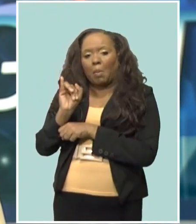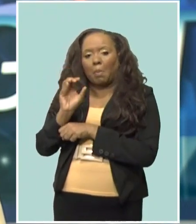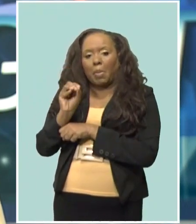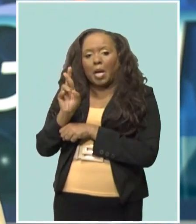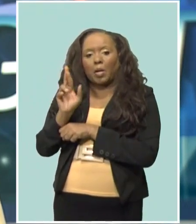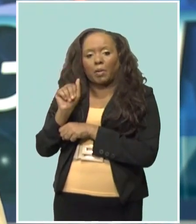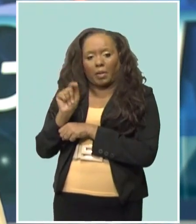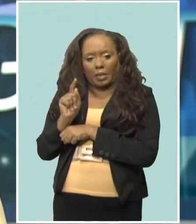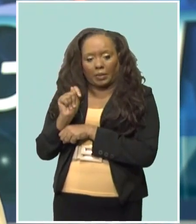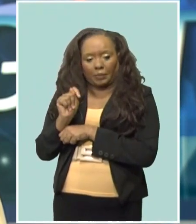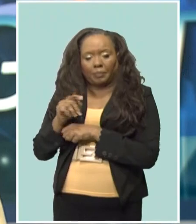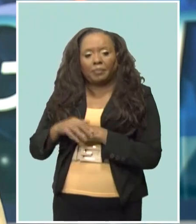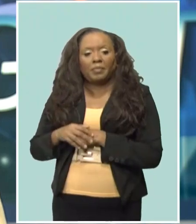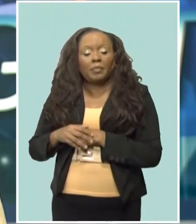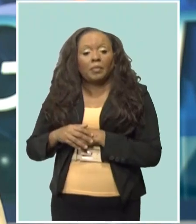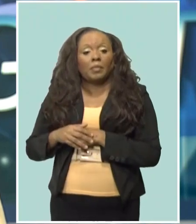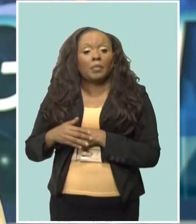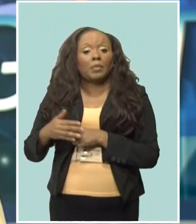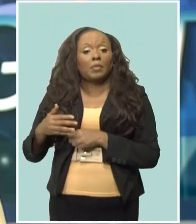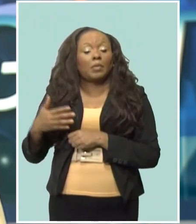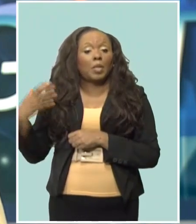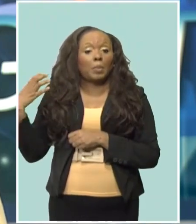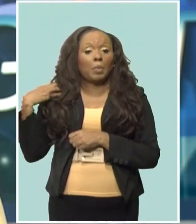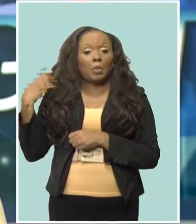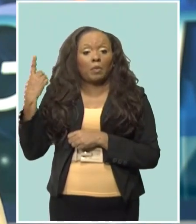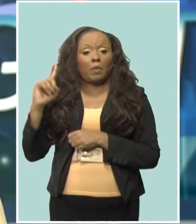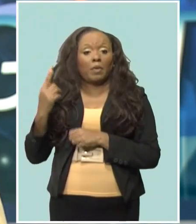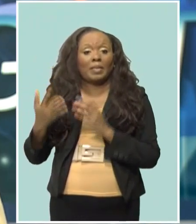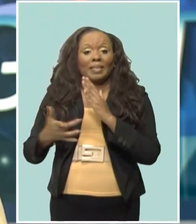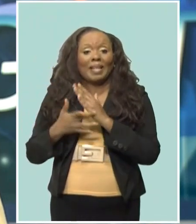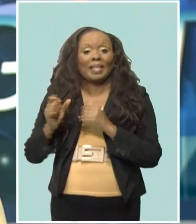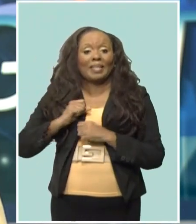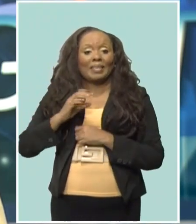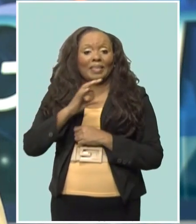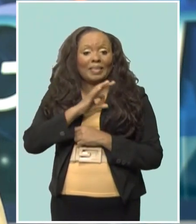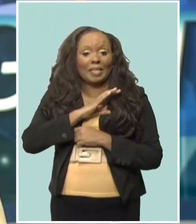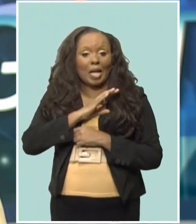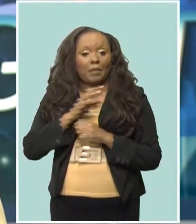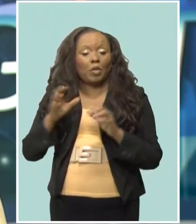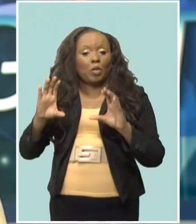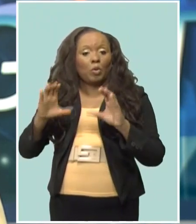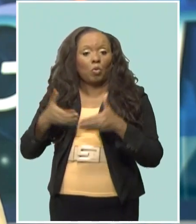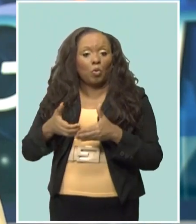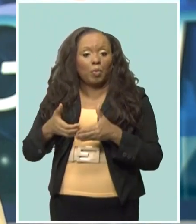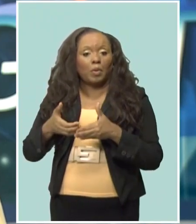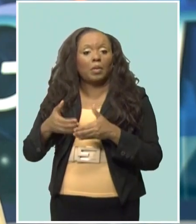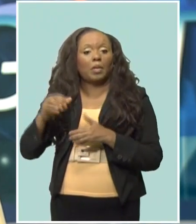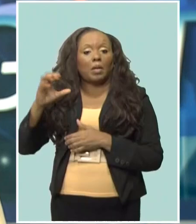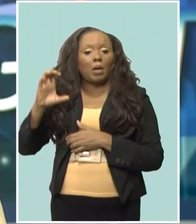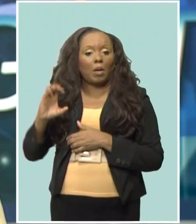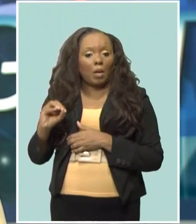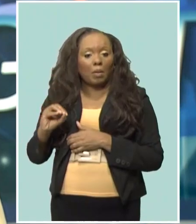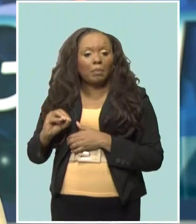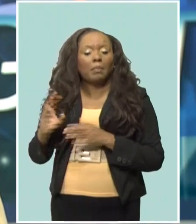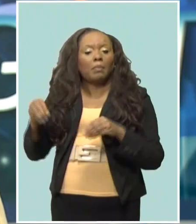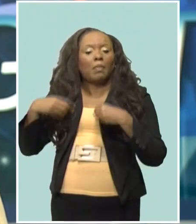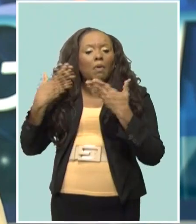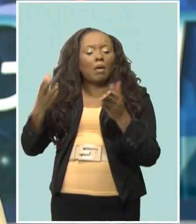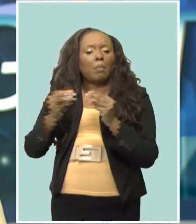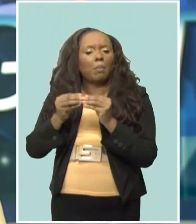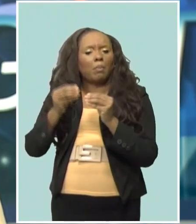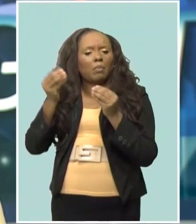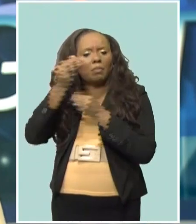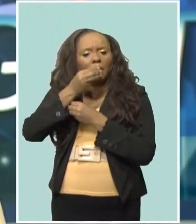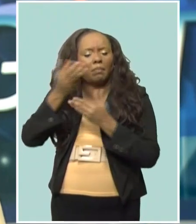at the group of biotechnological companies, Labiofam in Cuba, Mevi Hernandez Rodriguez,